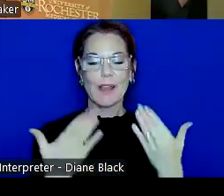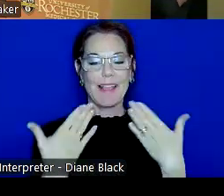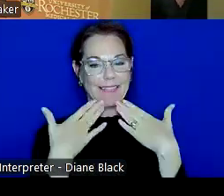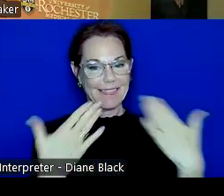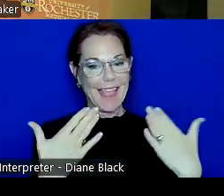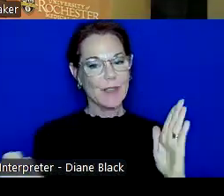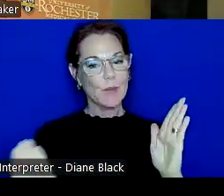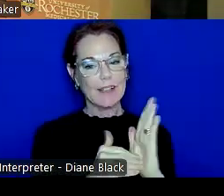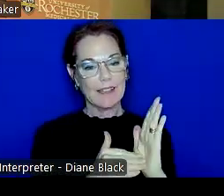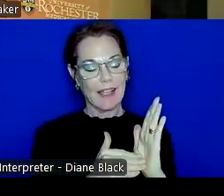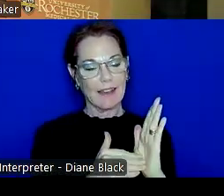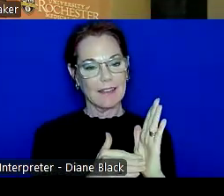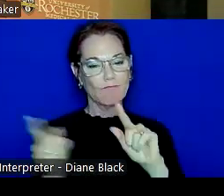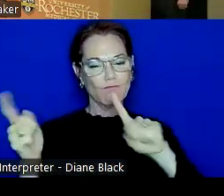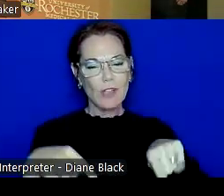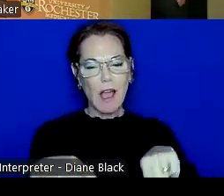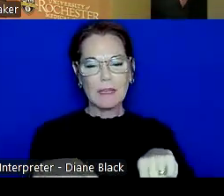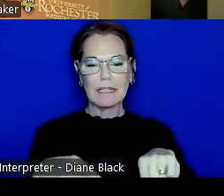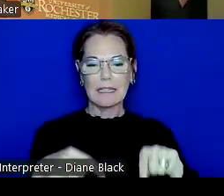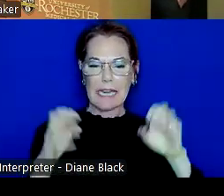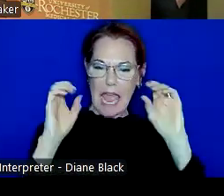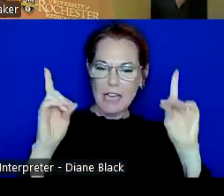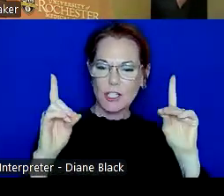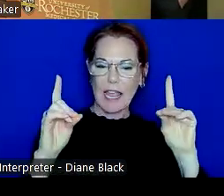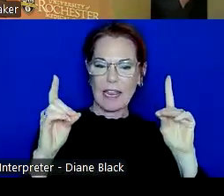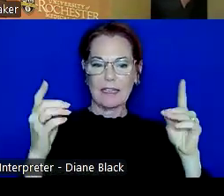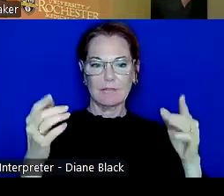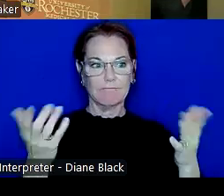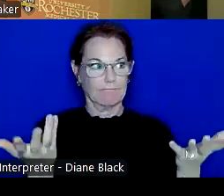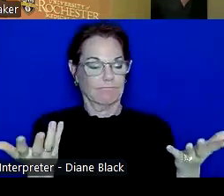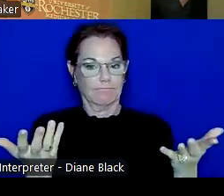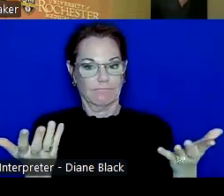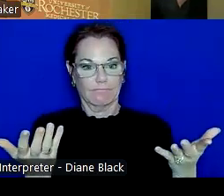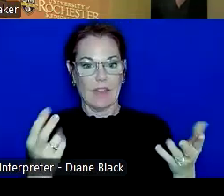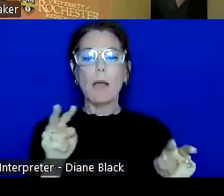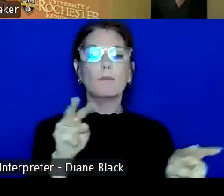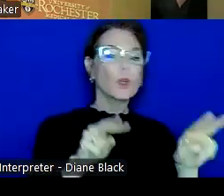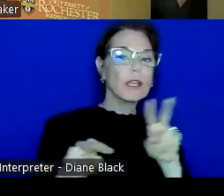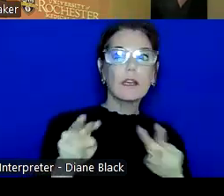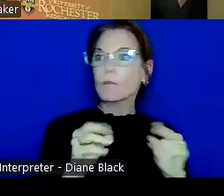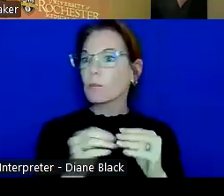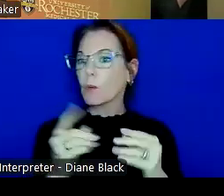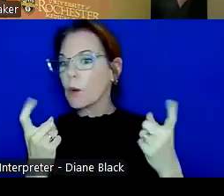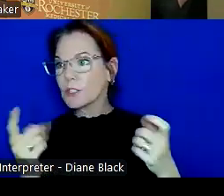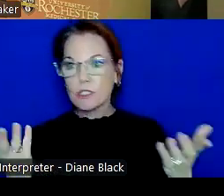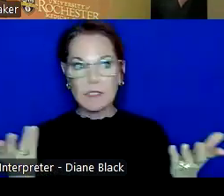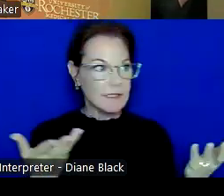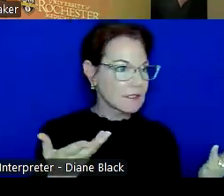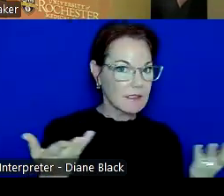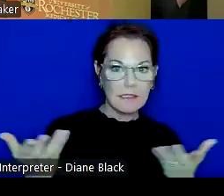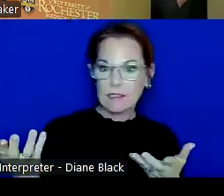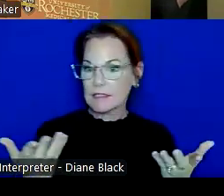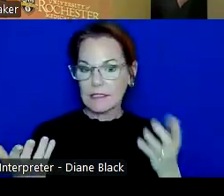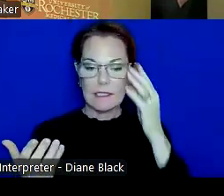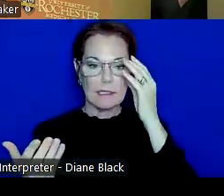again for coming and educating us and sharing. I'm looking around to see if there's any other questions before I end,